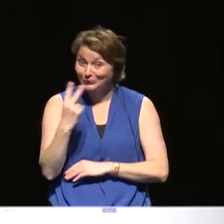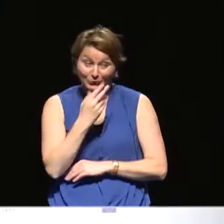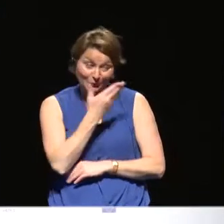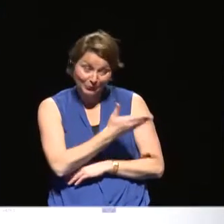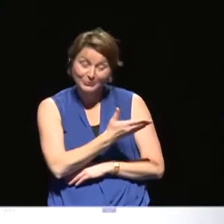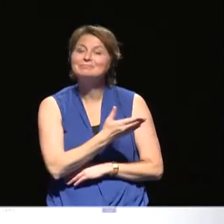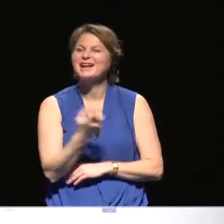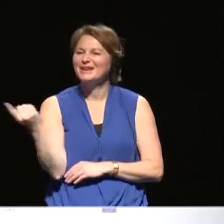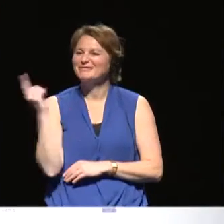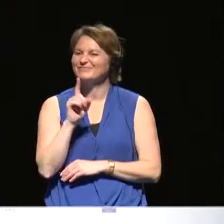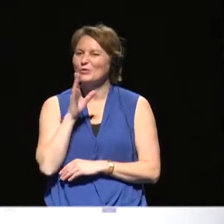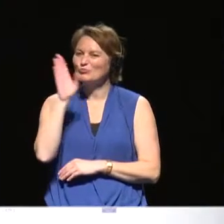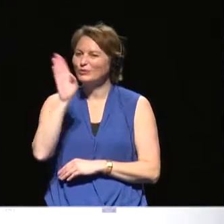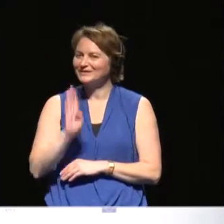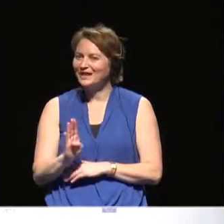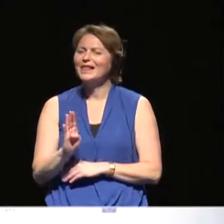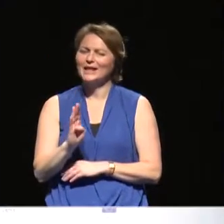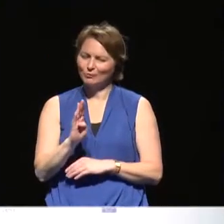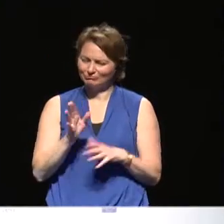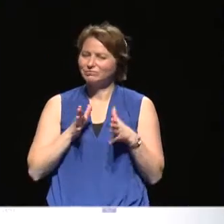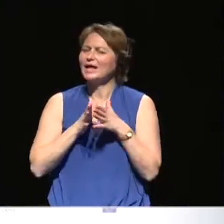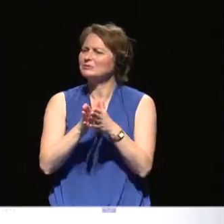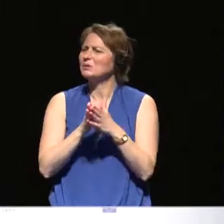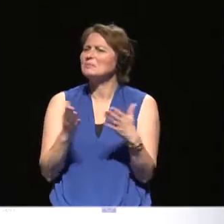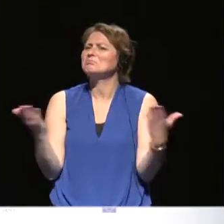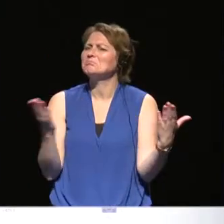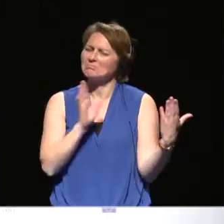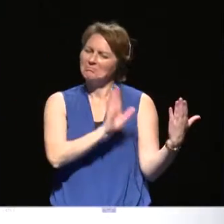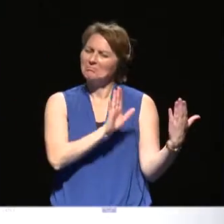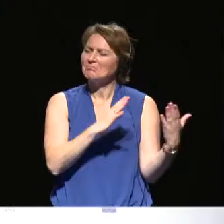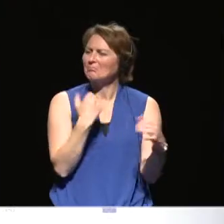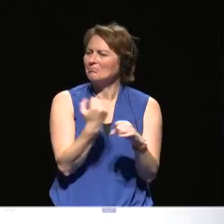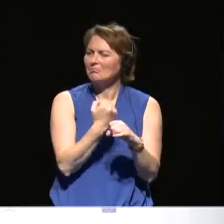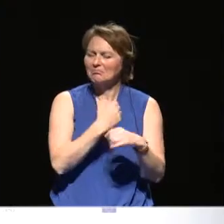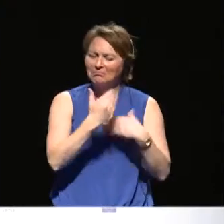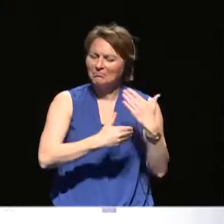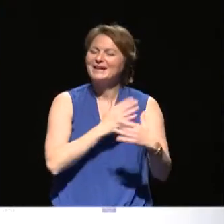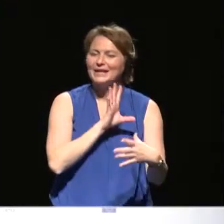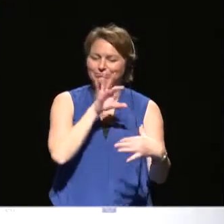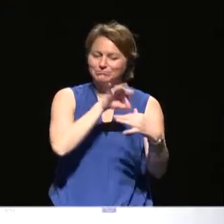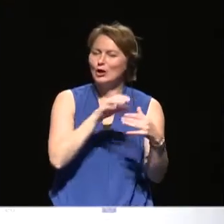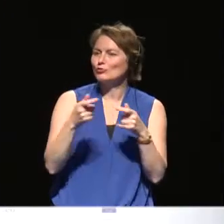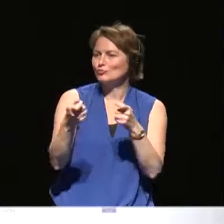will present what is he doing there in terms of his engagement as coordinator of the youth monitoring of